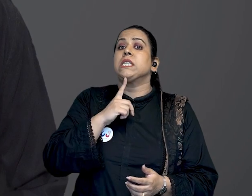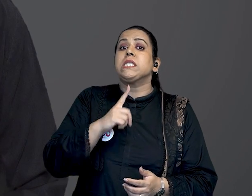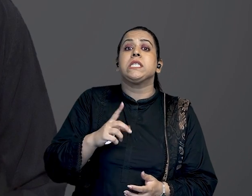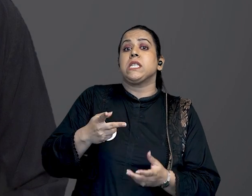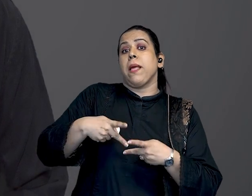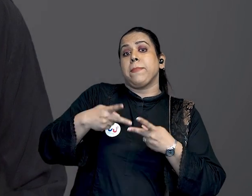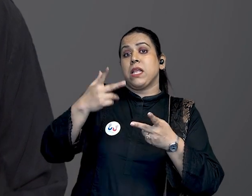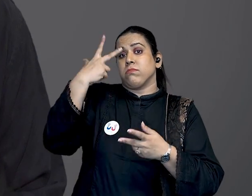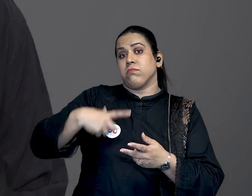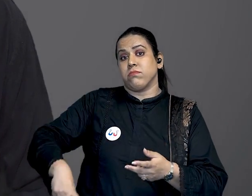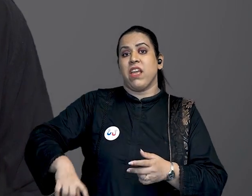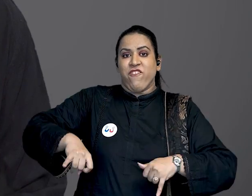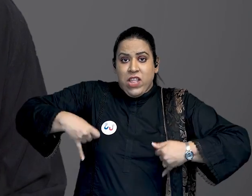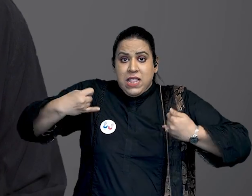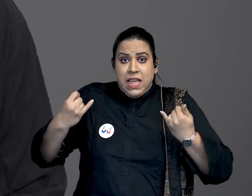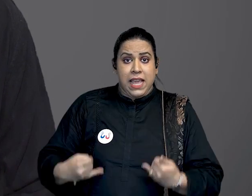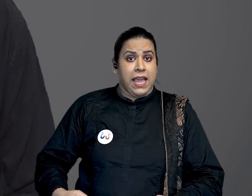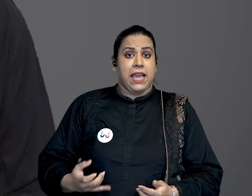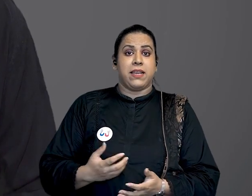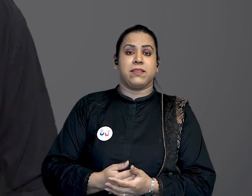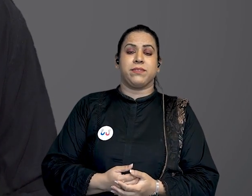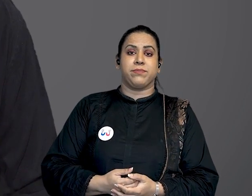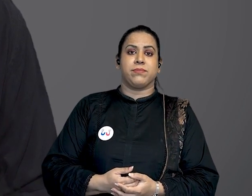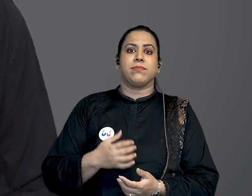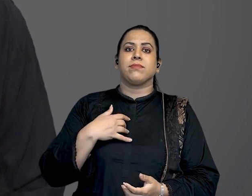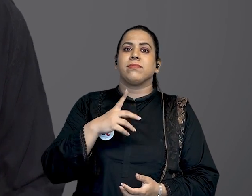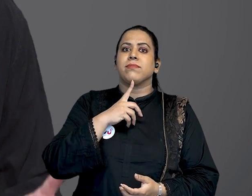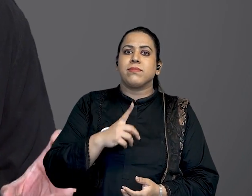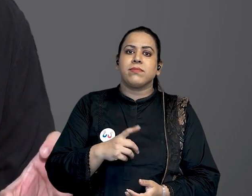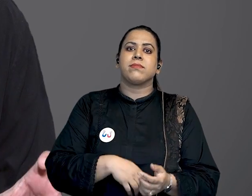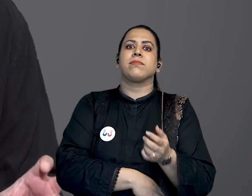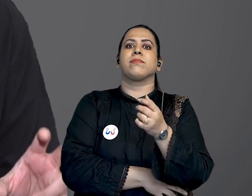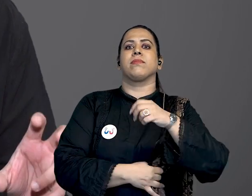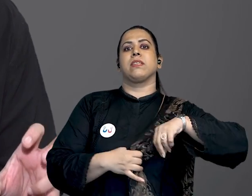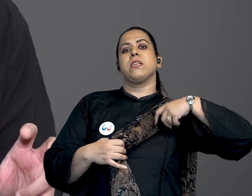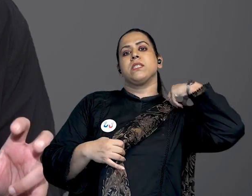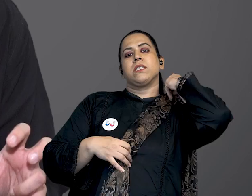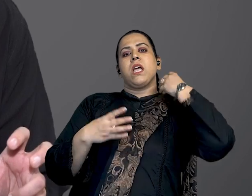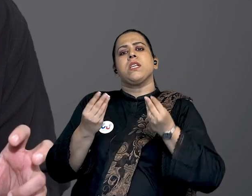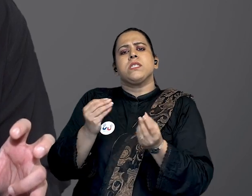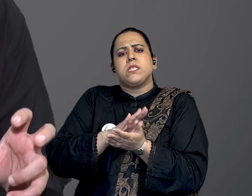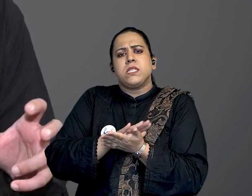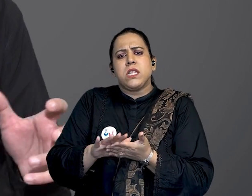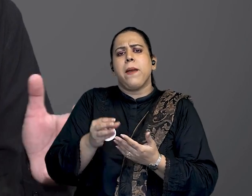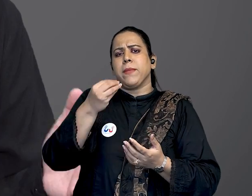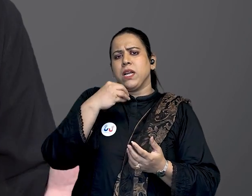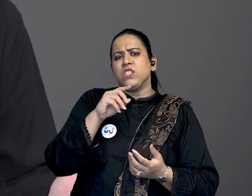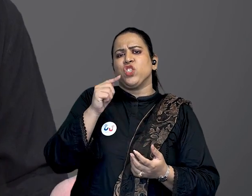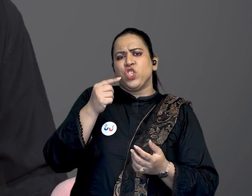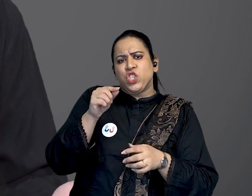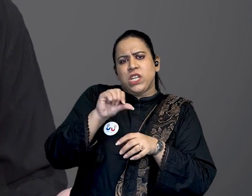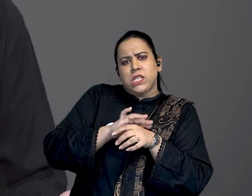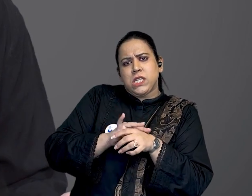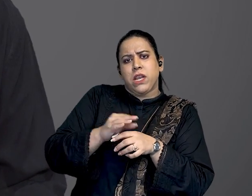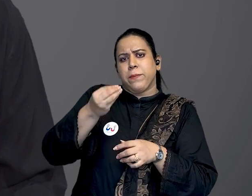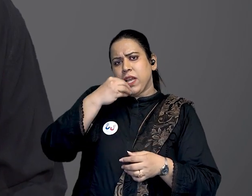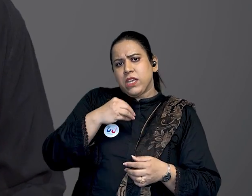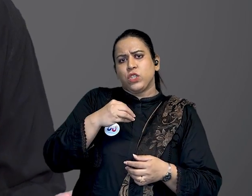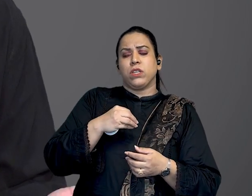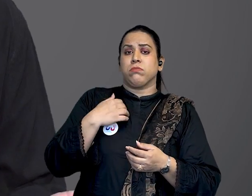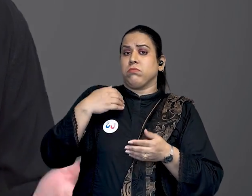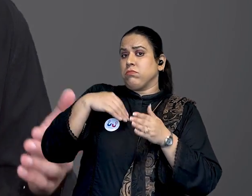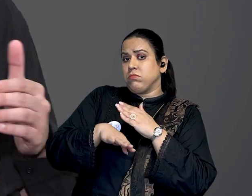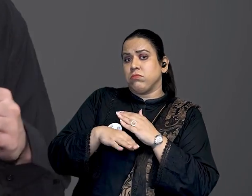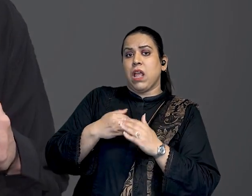so much, and every day and every night of your life, you're on a plan, you're on a restricted diet, you know what's gonna happen?